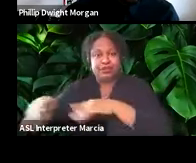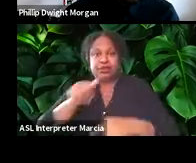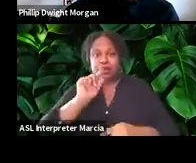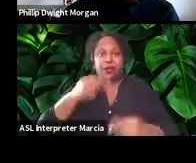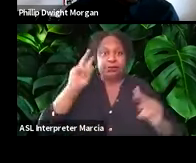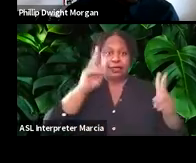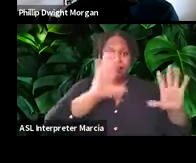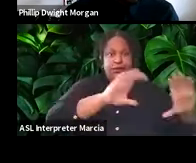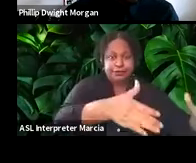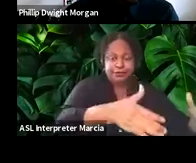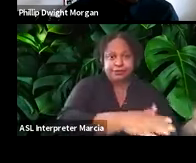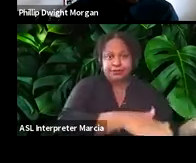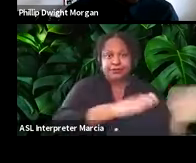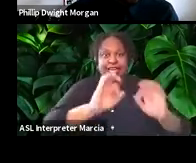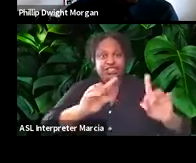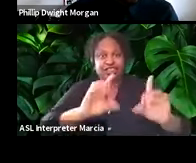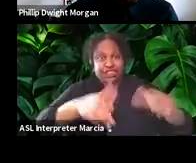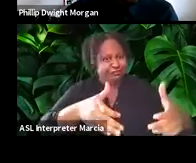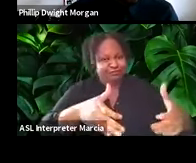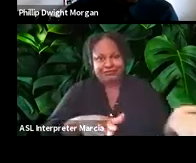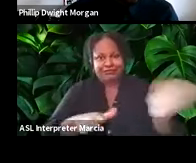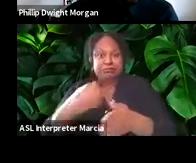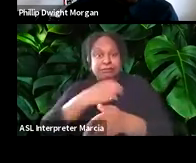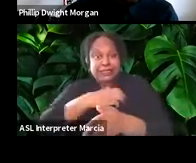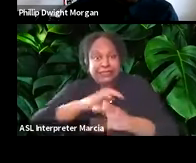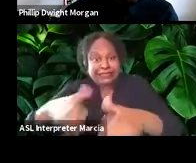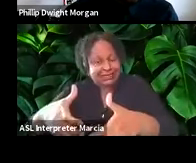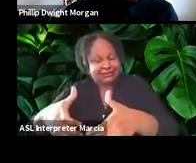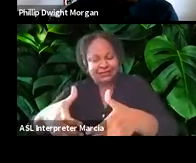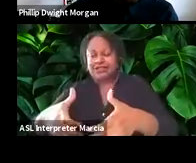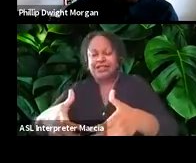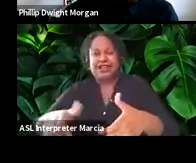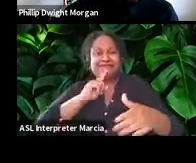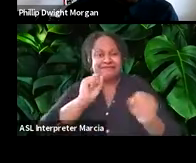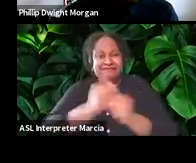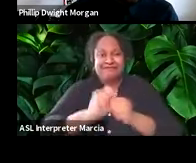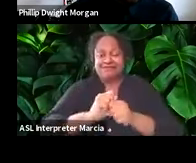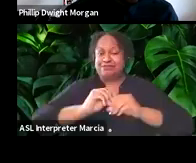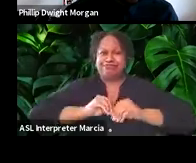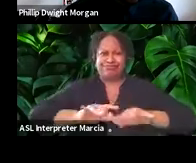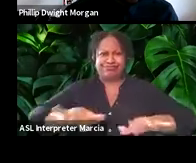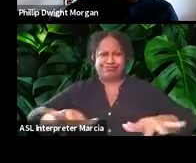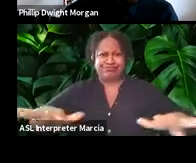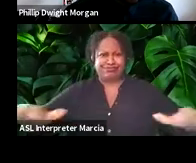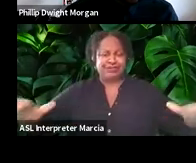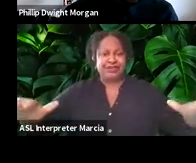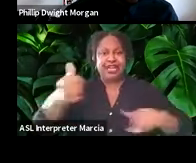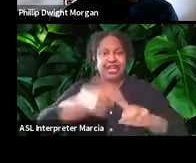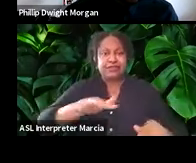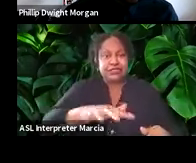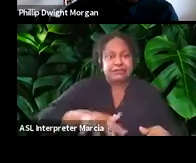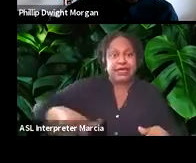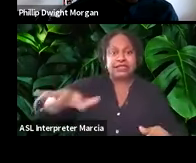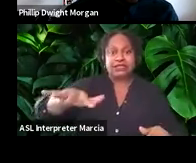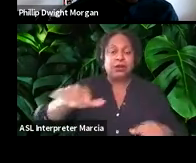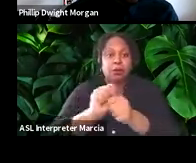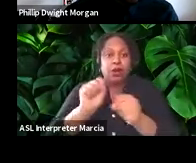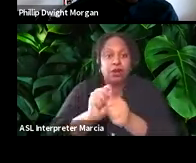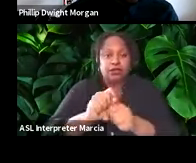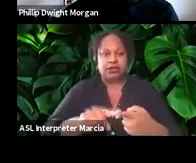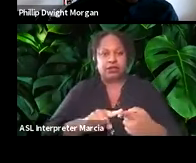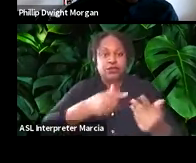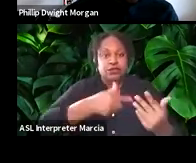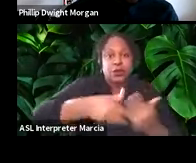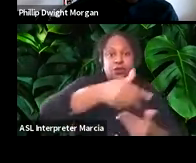politics, it's not just education, it's not just policing. It is literally every space, whether it's a workspace, a